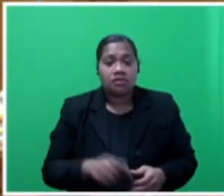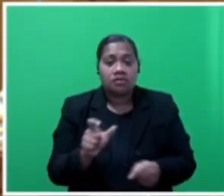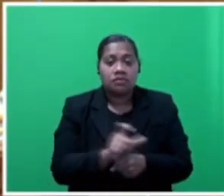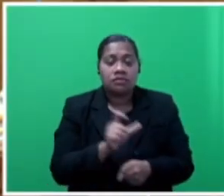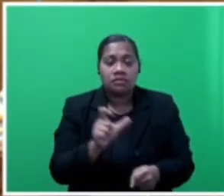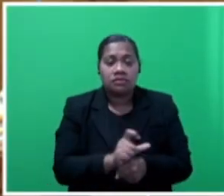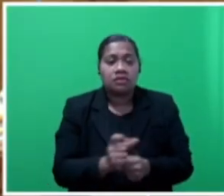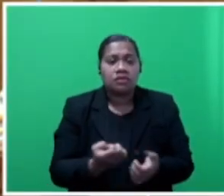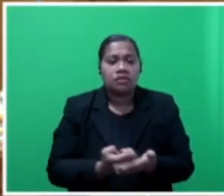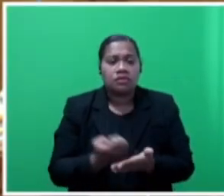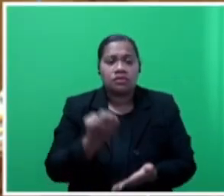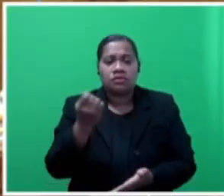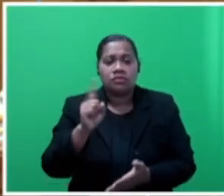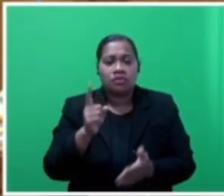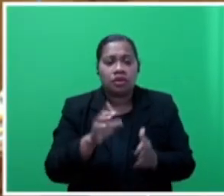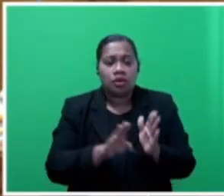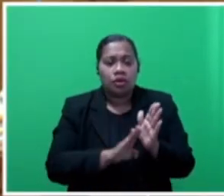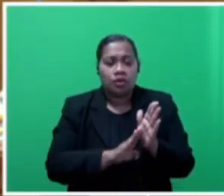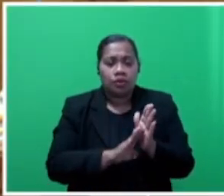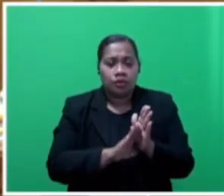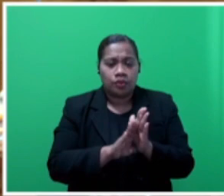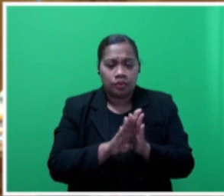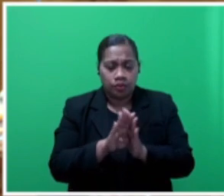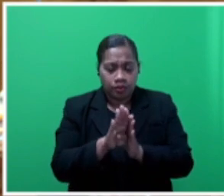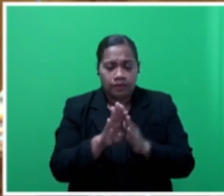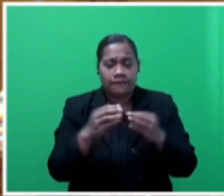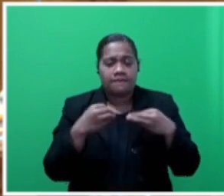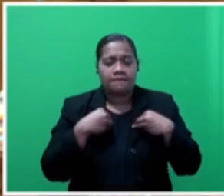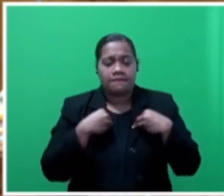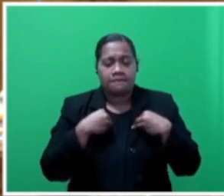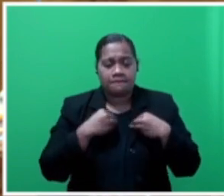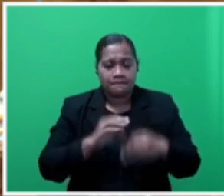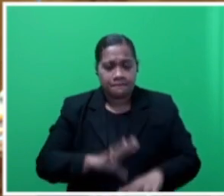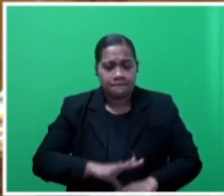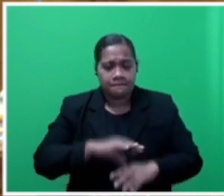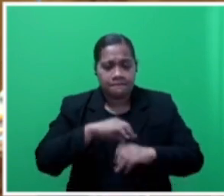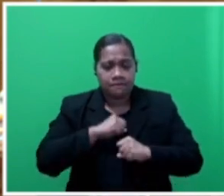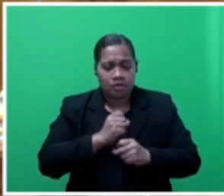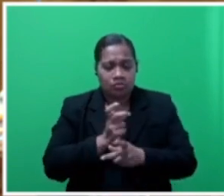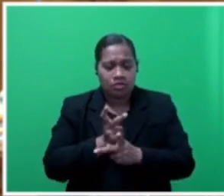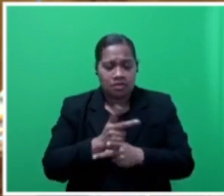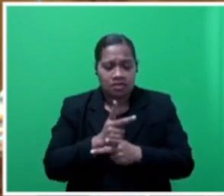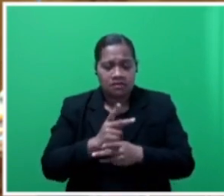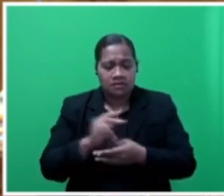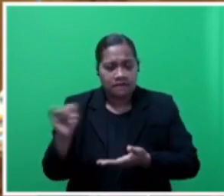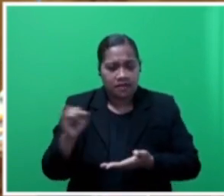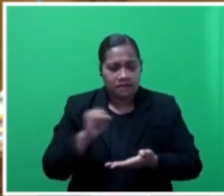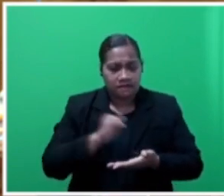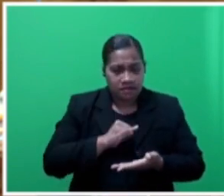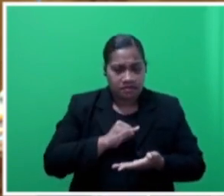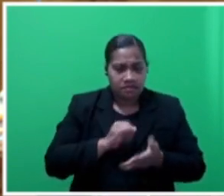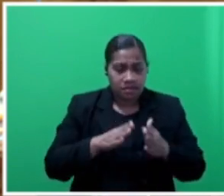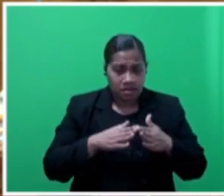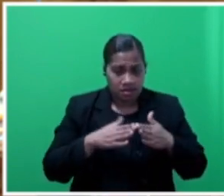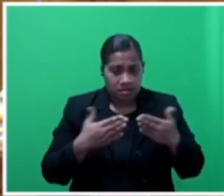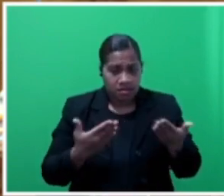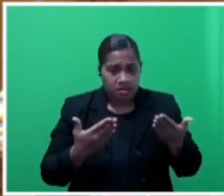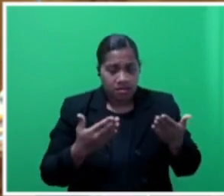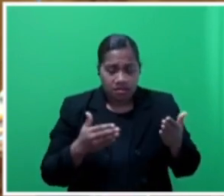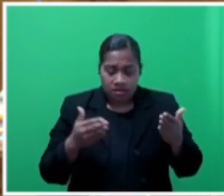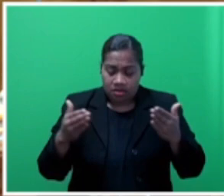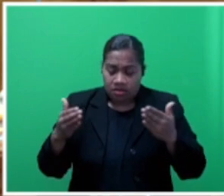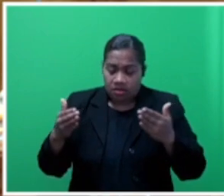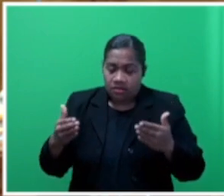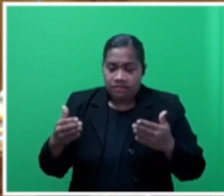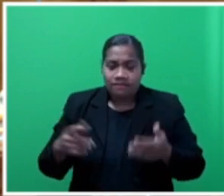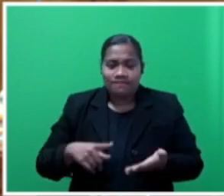economic growth by business confidence and productive investments. I now turn to the status of the